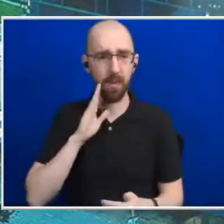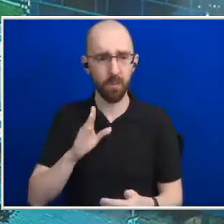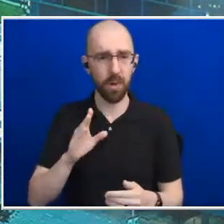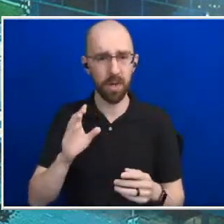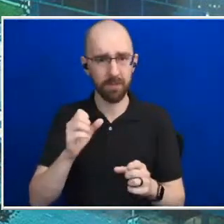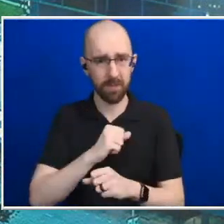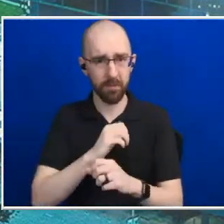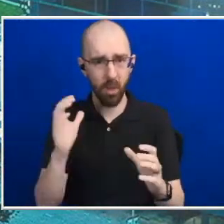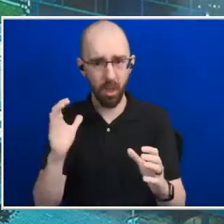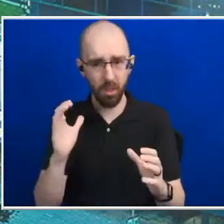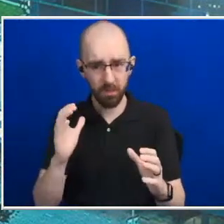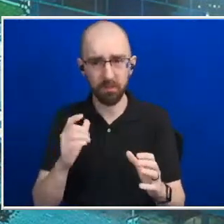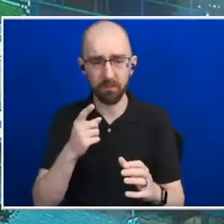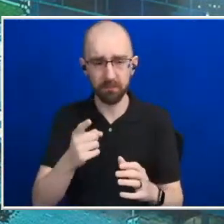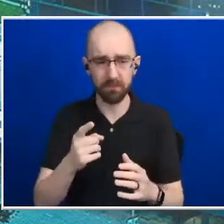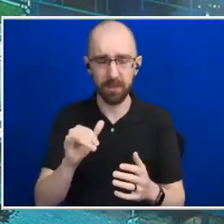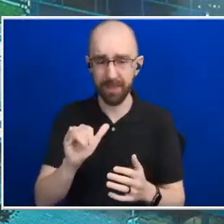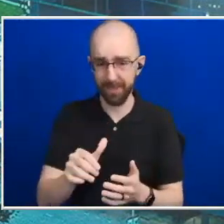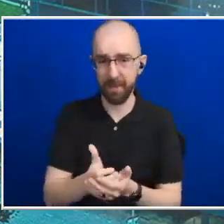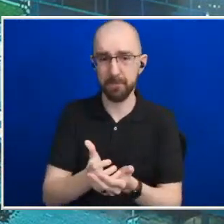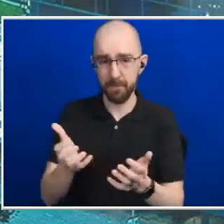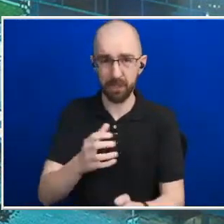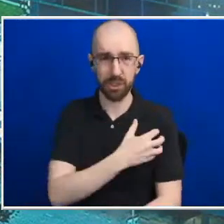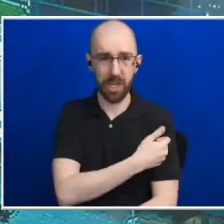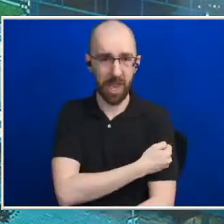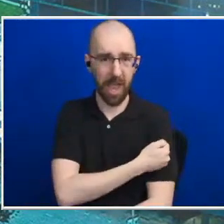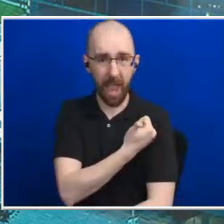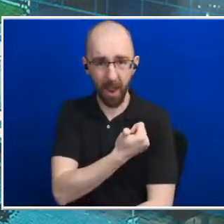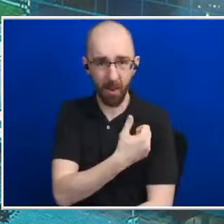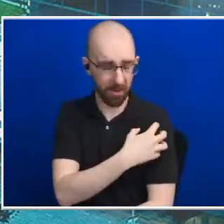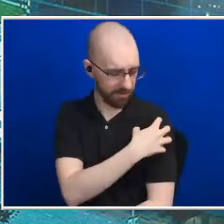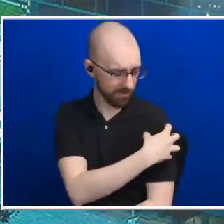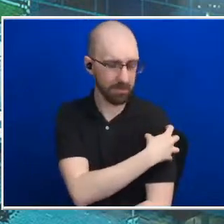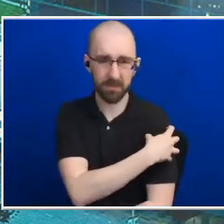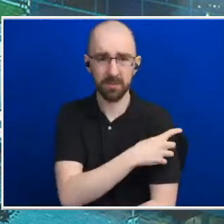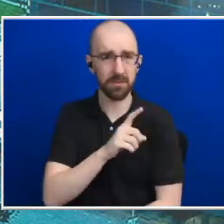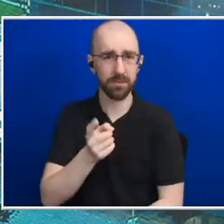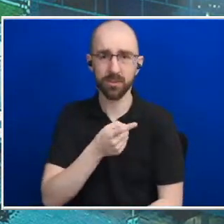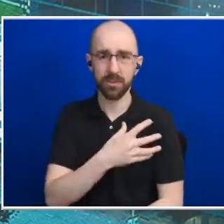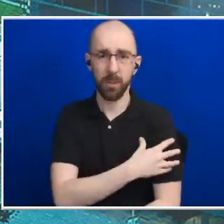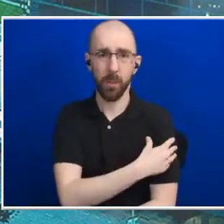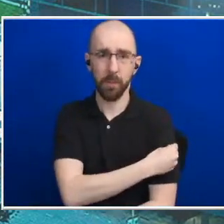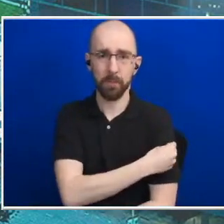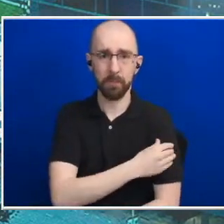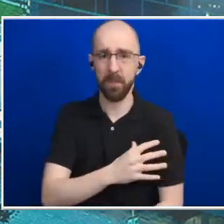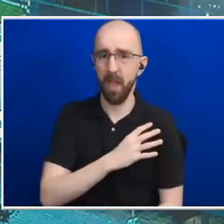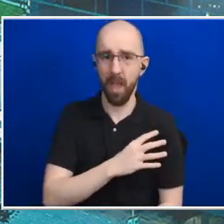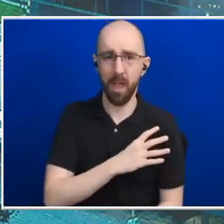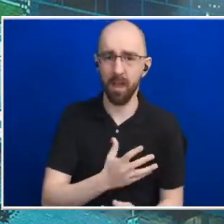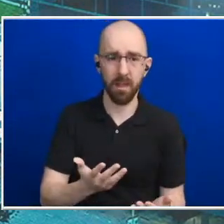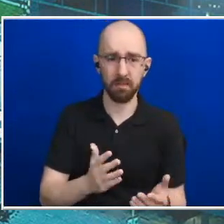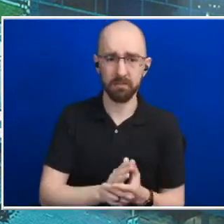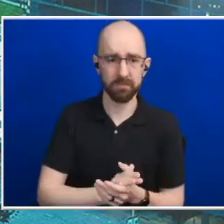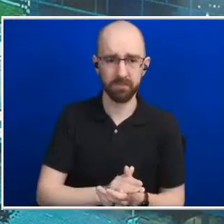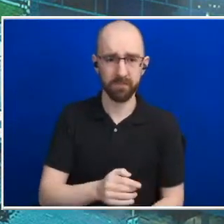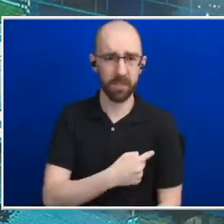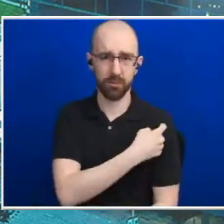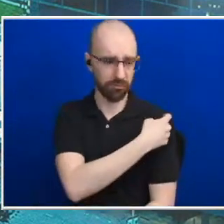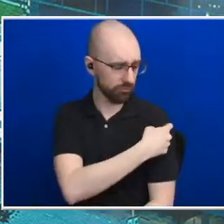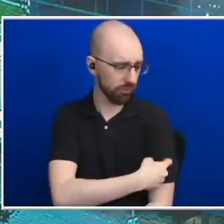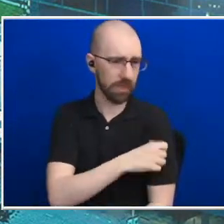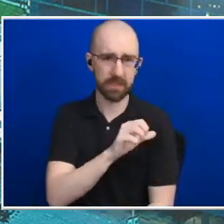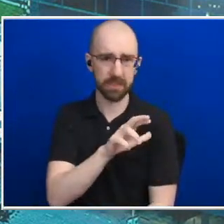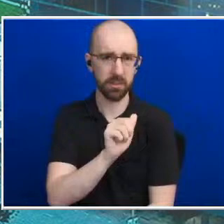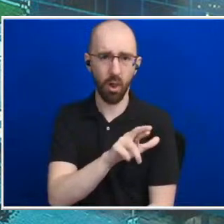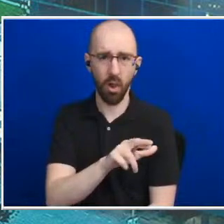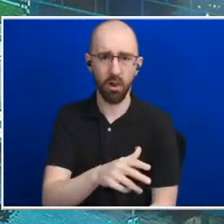that much out of my arm, and it just came back perfectly fine. I mean, there's a straight line scar, but everything